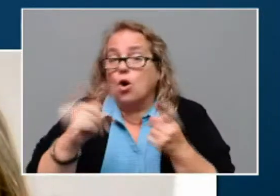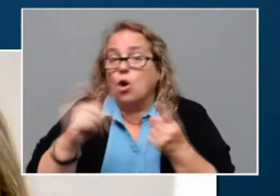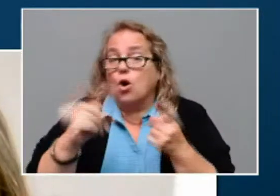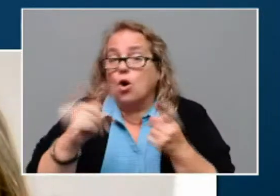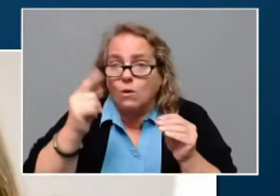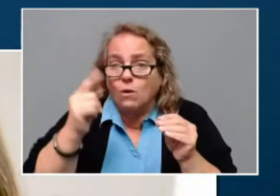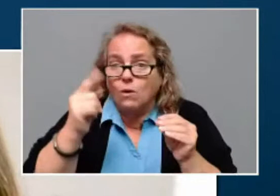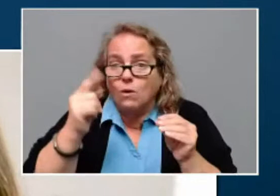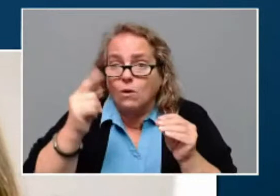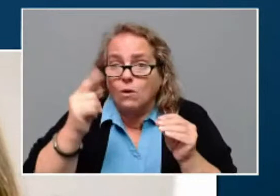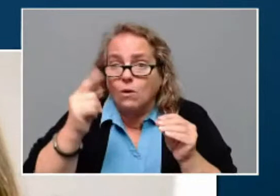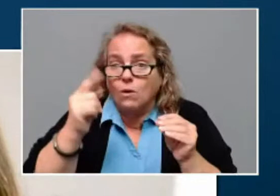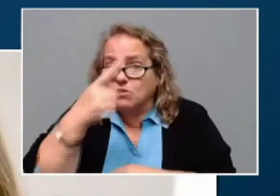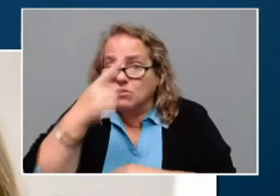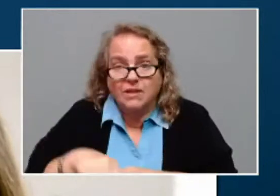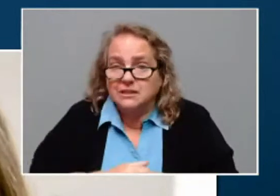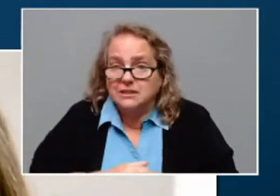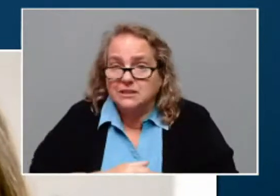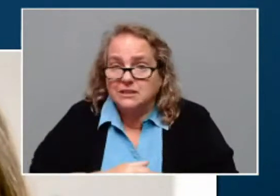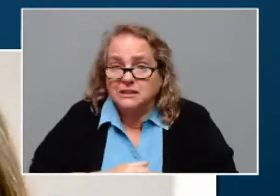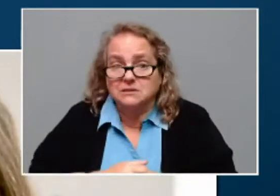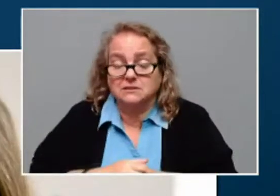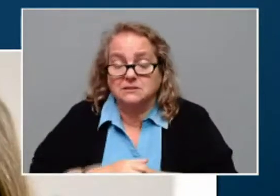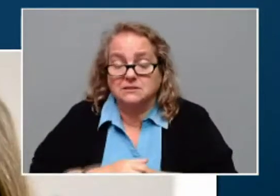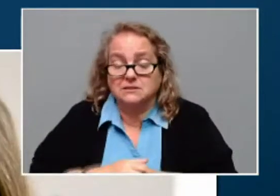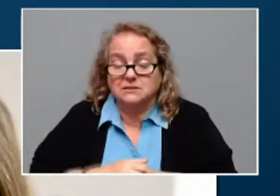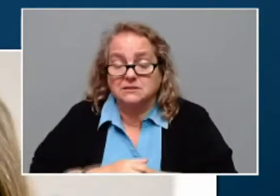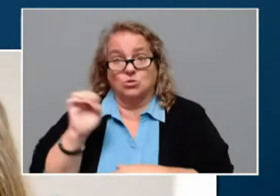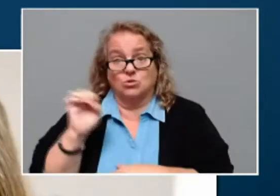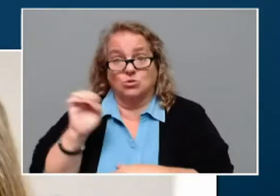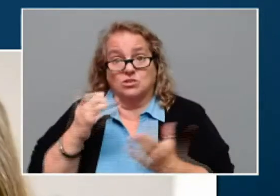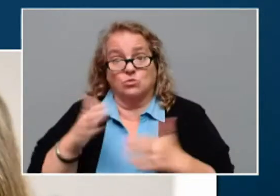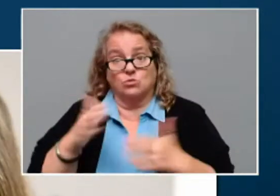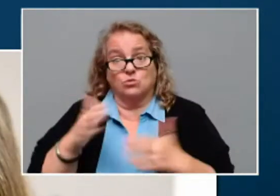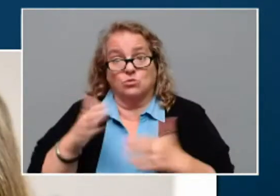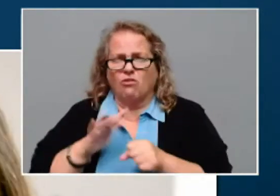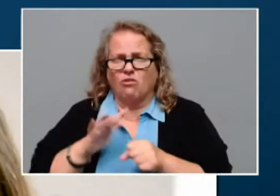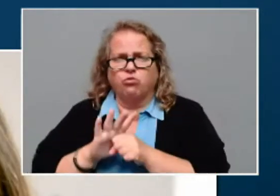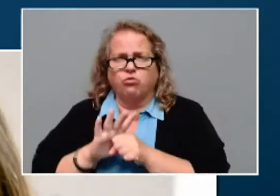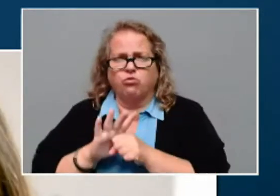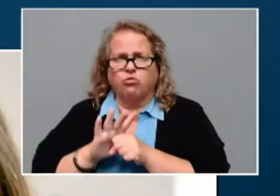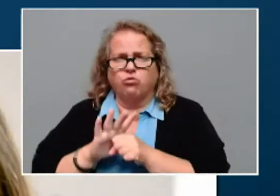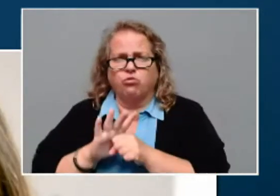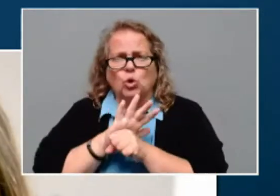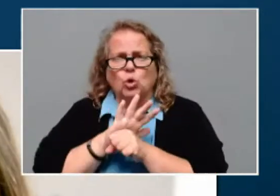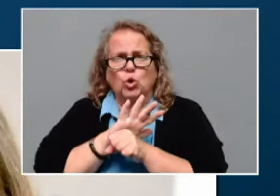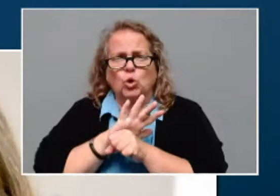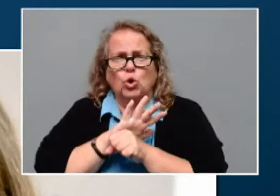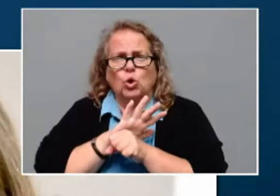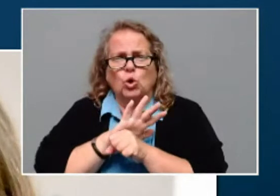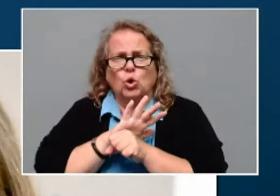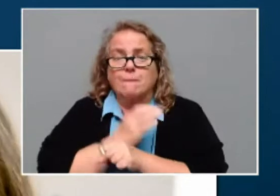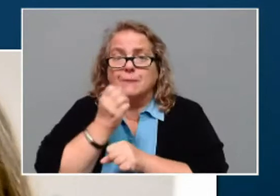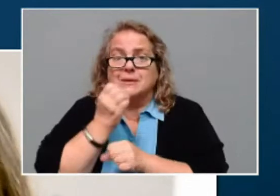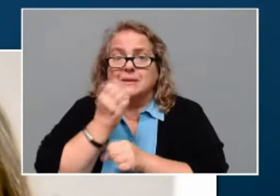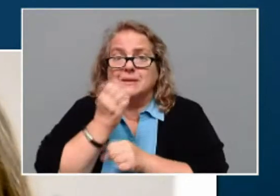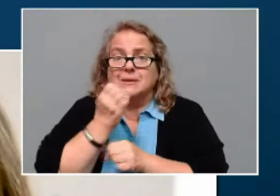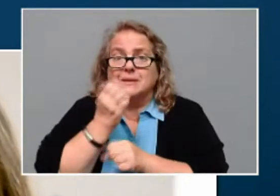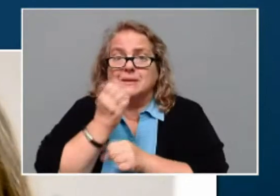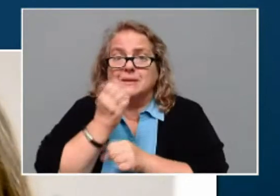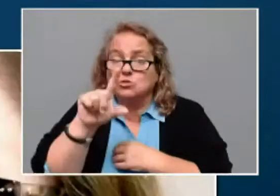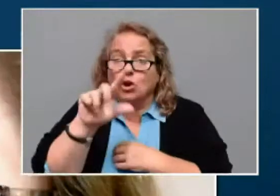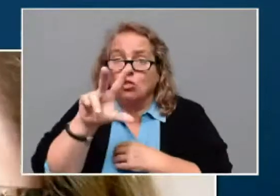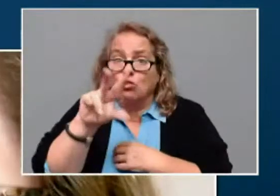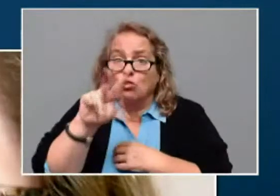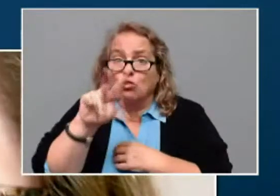emergency room, we're packed full. I mean, there are days when there are 20, 30 people out in the lobby waiting for a bed.